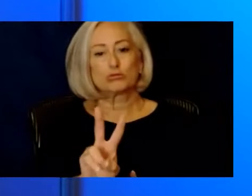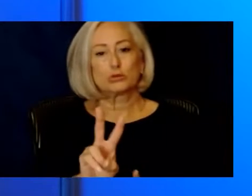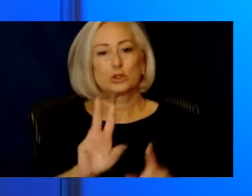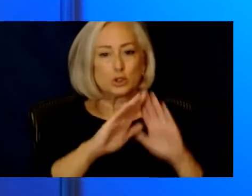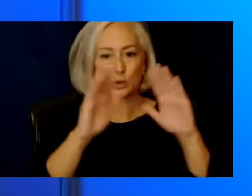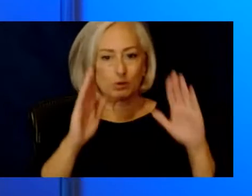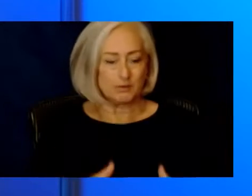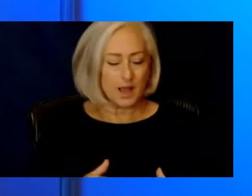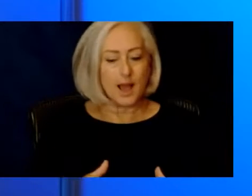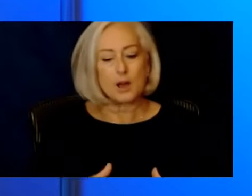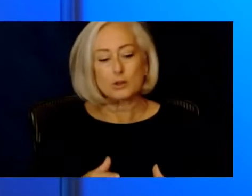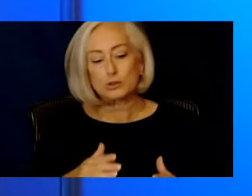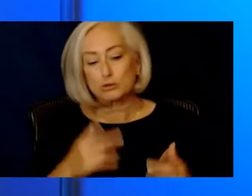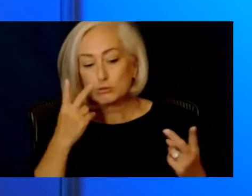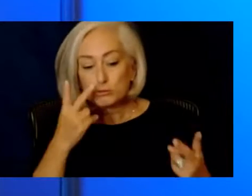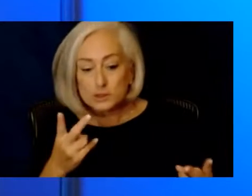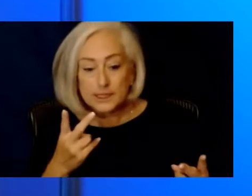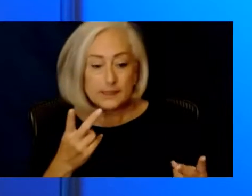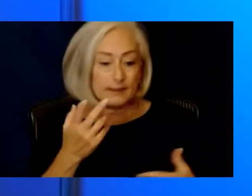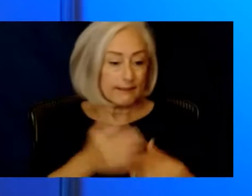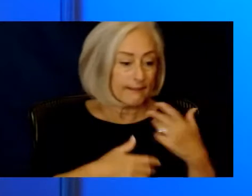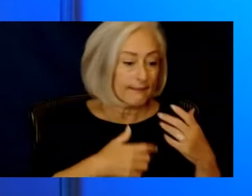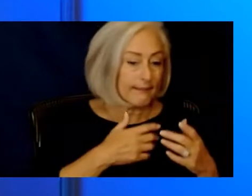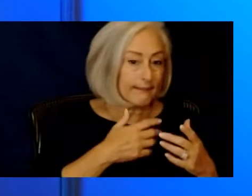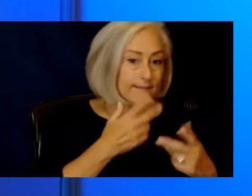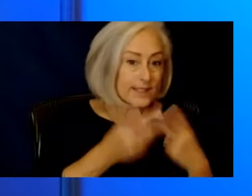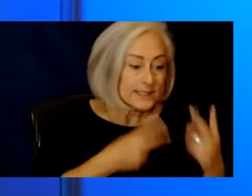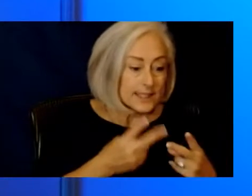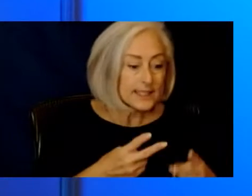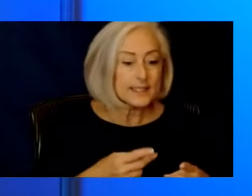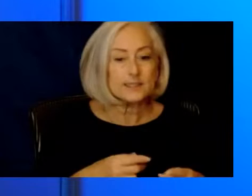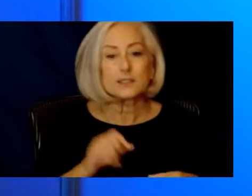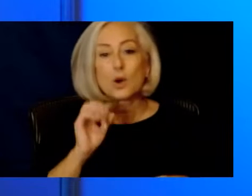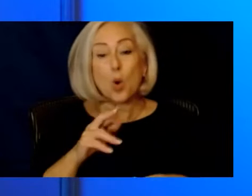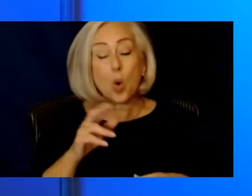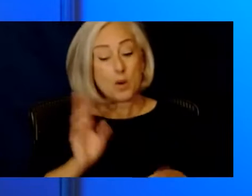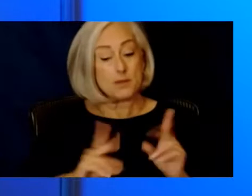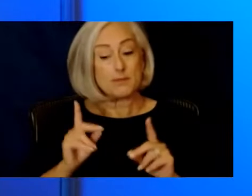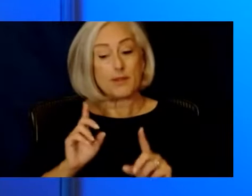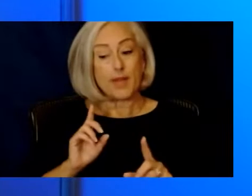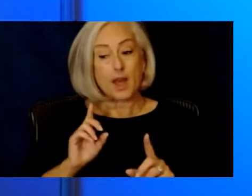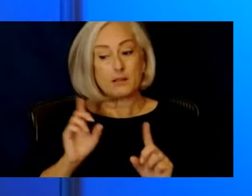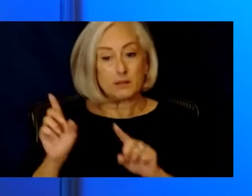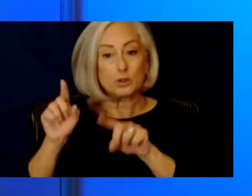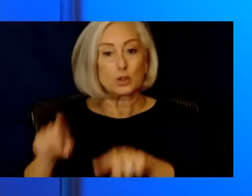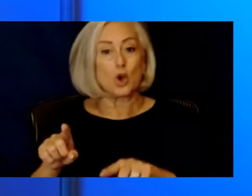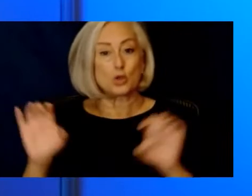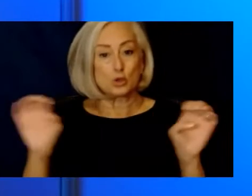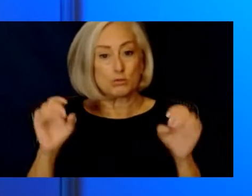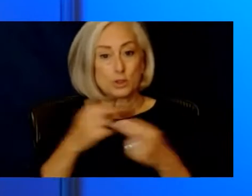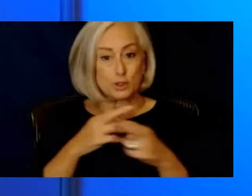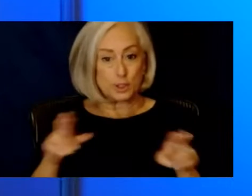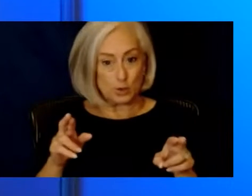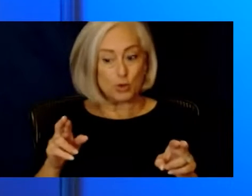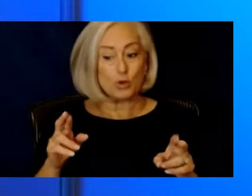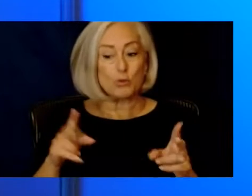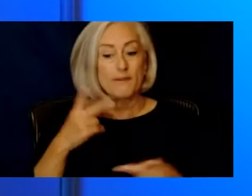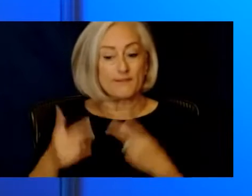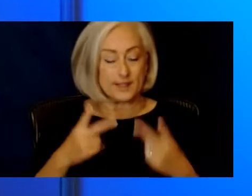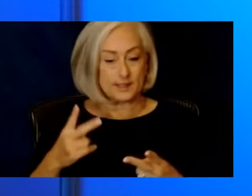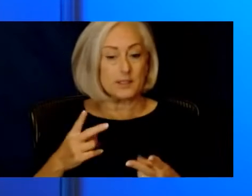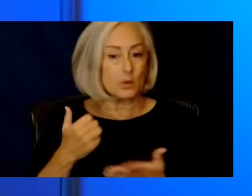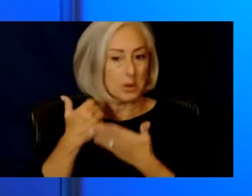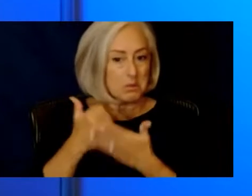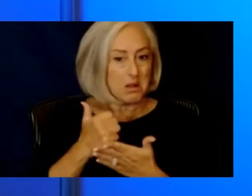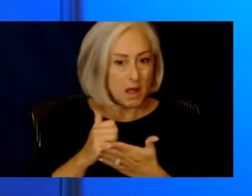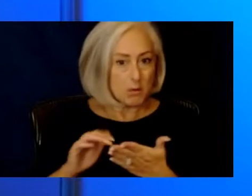frequent calls to 911 or emergency room visits. And we're beyond helping them with the social support that they need, we're also trying to make sure they